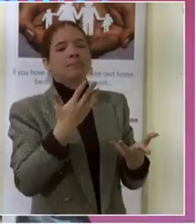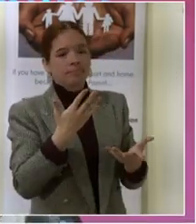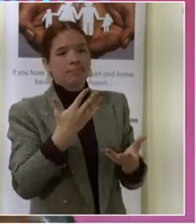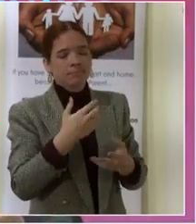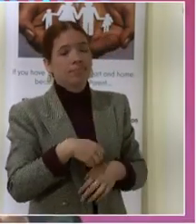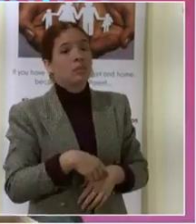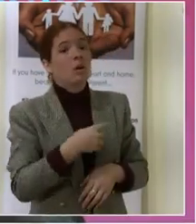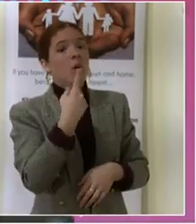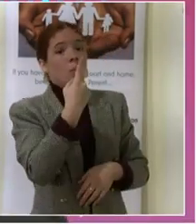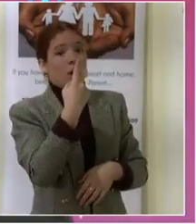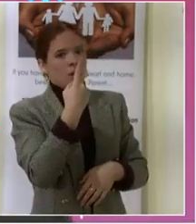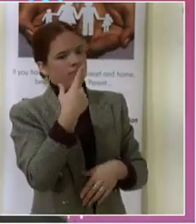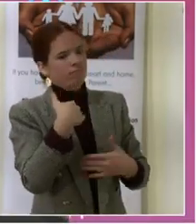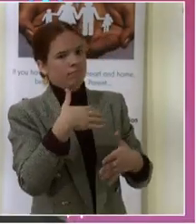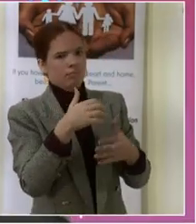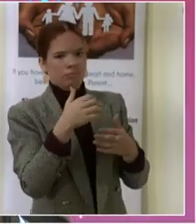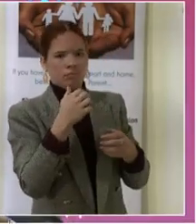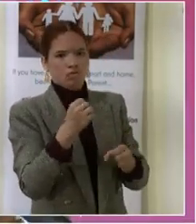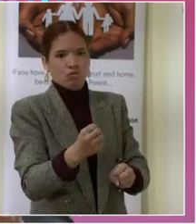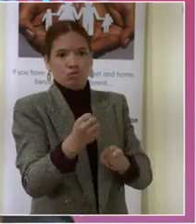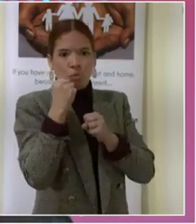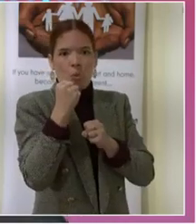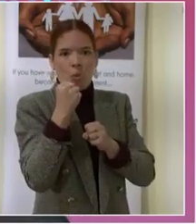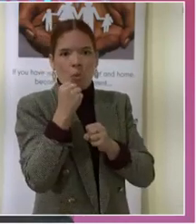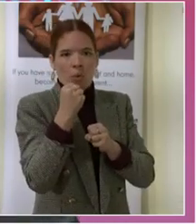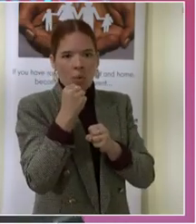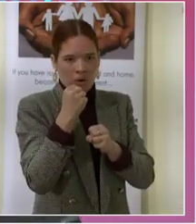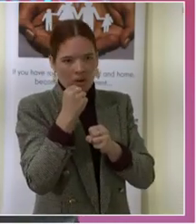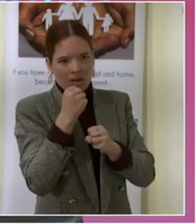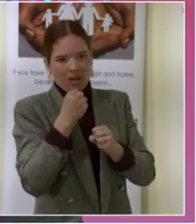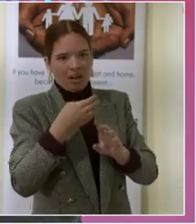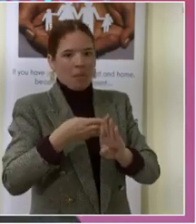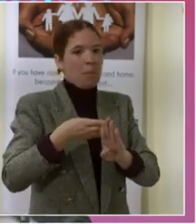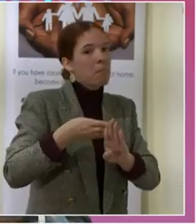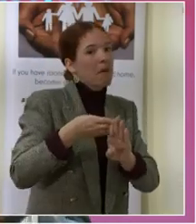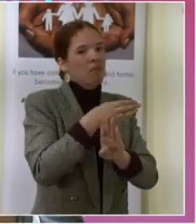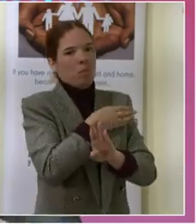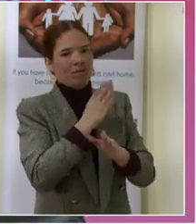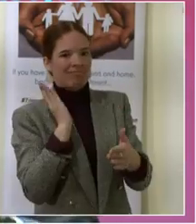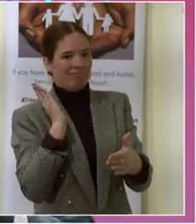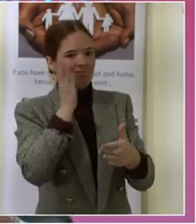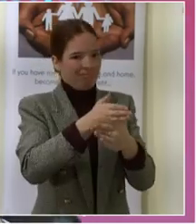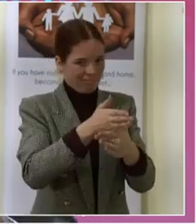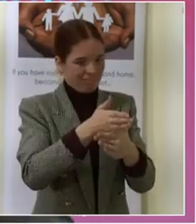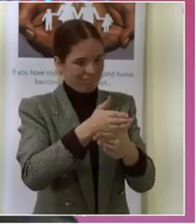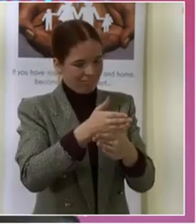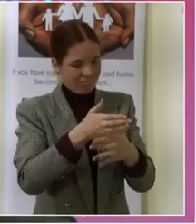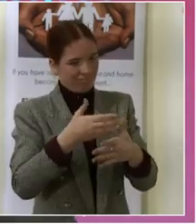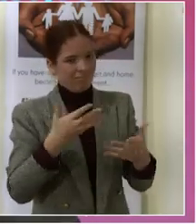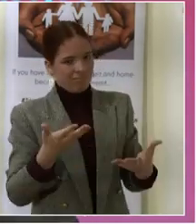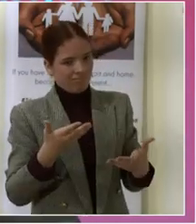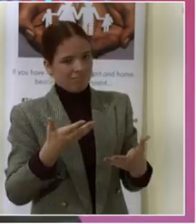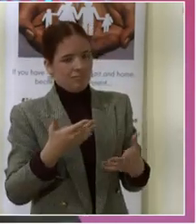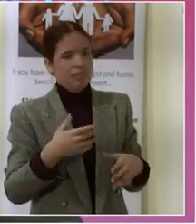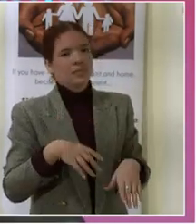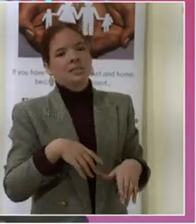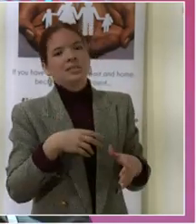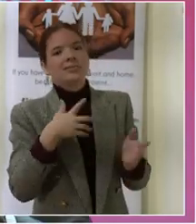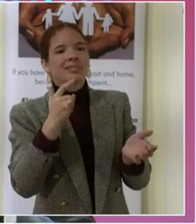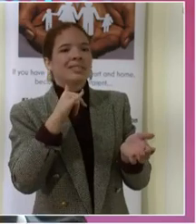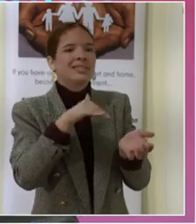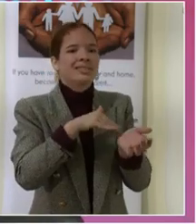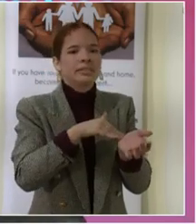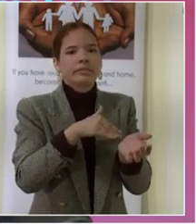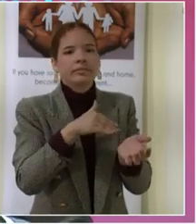intervention is prevention. So the goal here is to engage youth. We know from the Centers of Disease Control, there's a study about risk factors for youth, and they say that